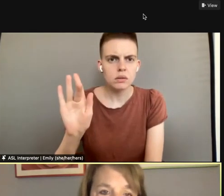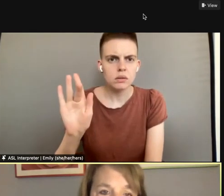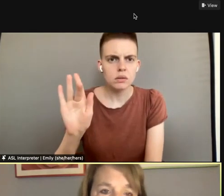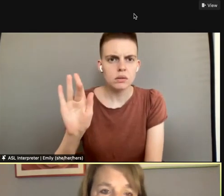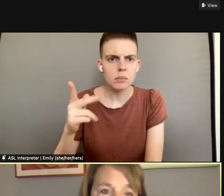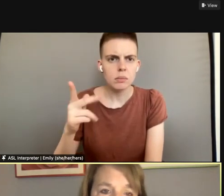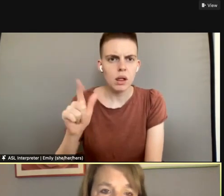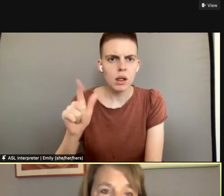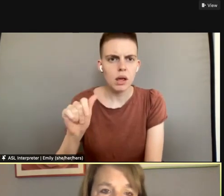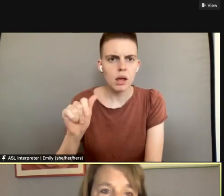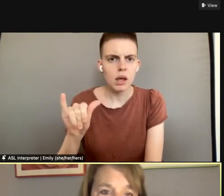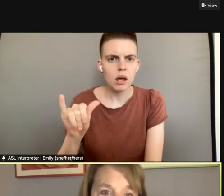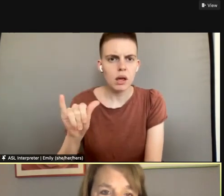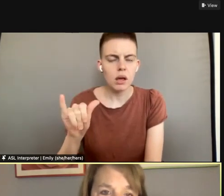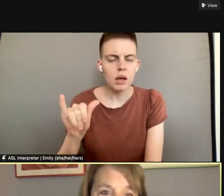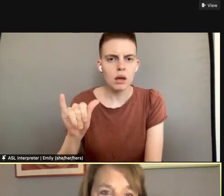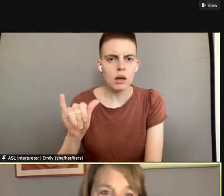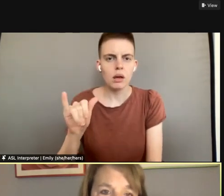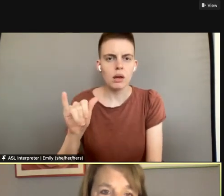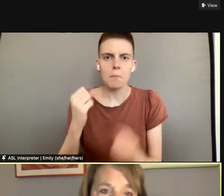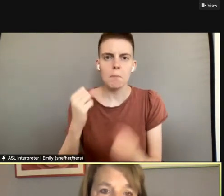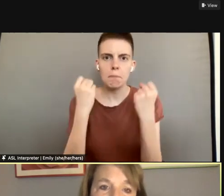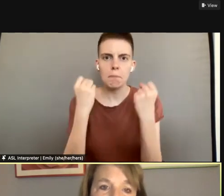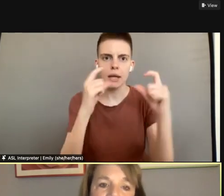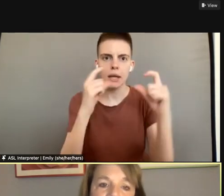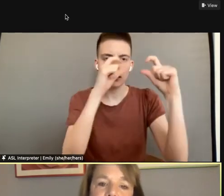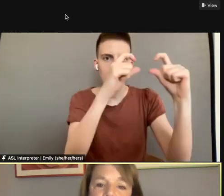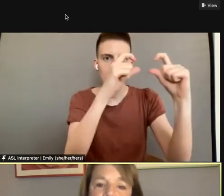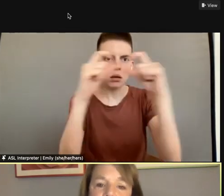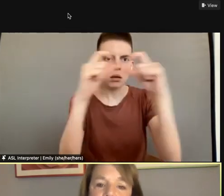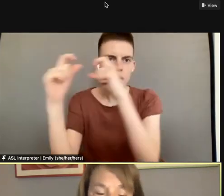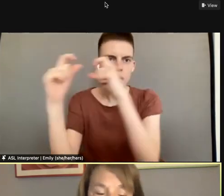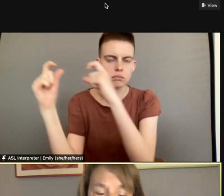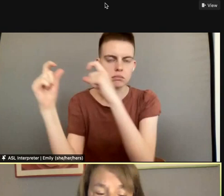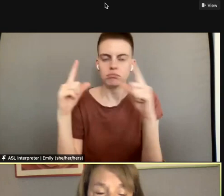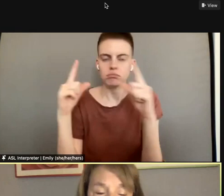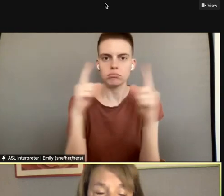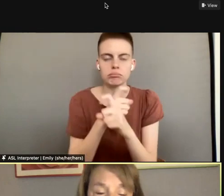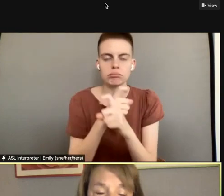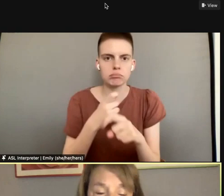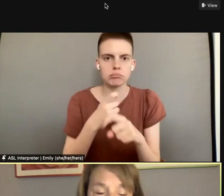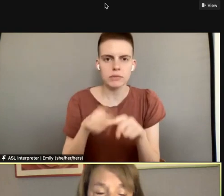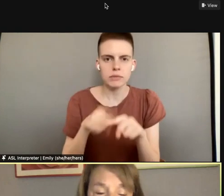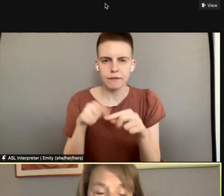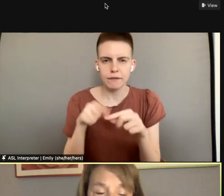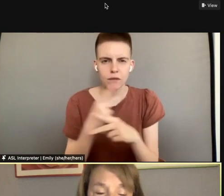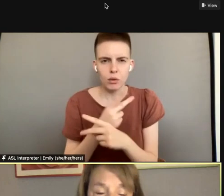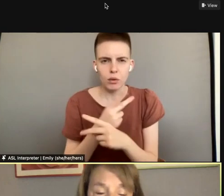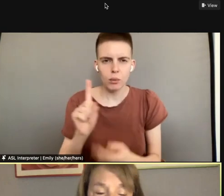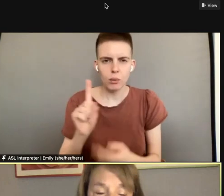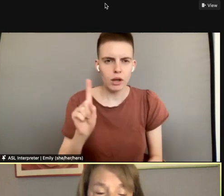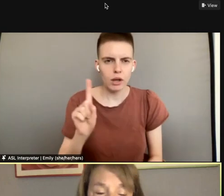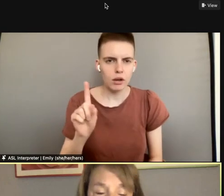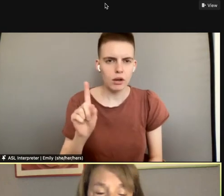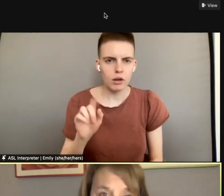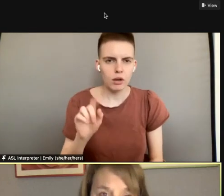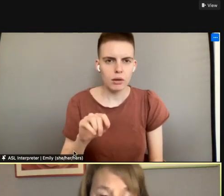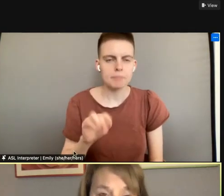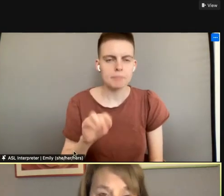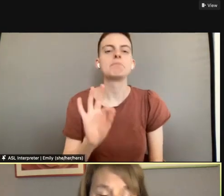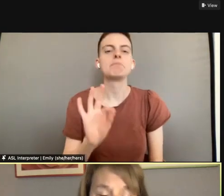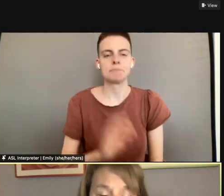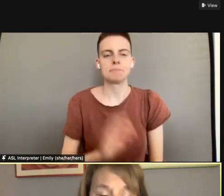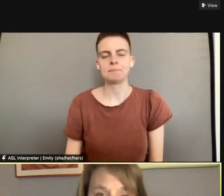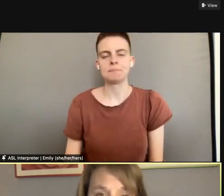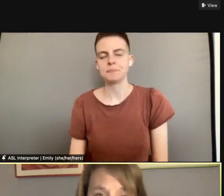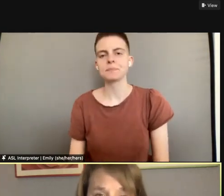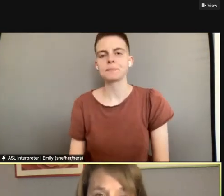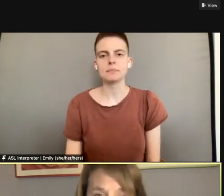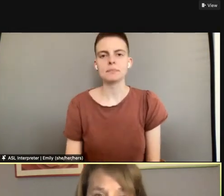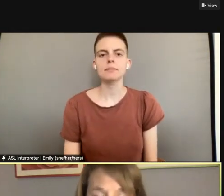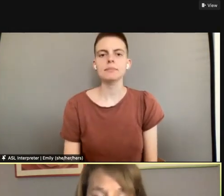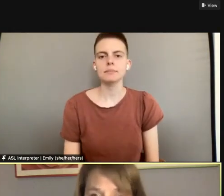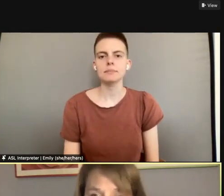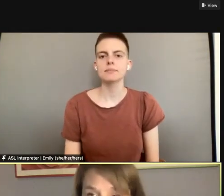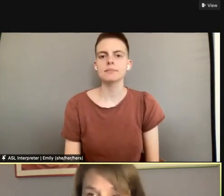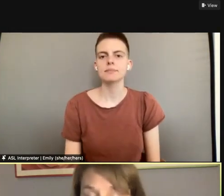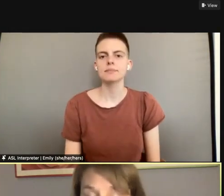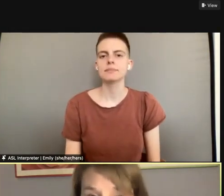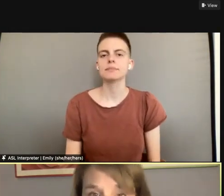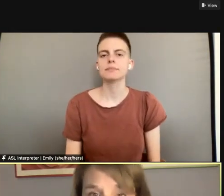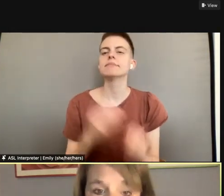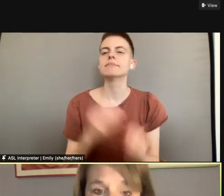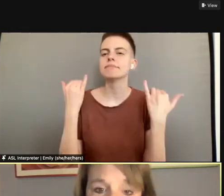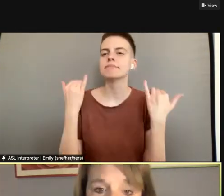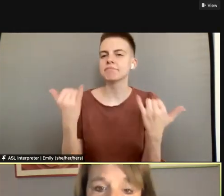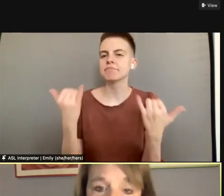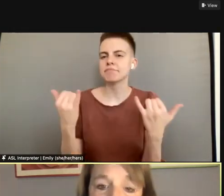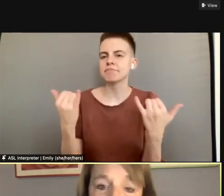much stuff up here that I can't, there we go. So I want to take a little bit of time today to